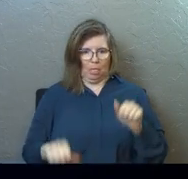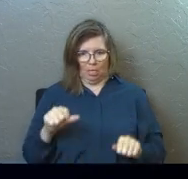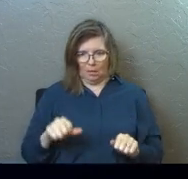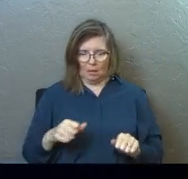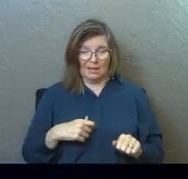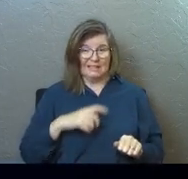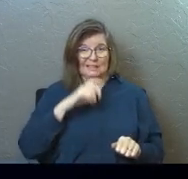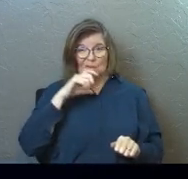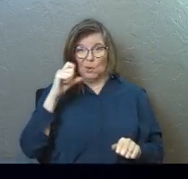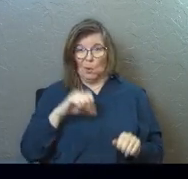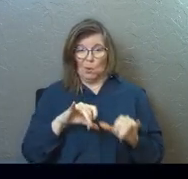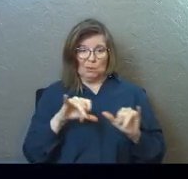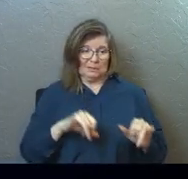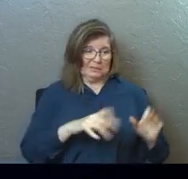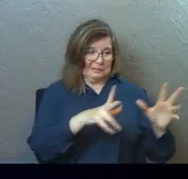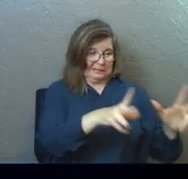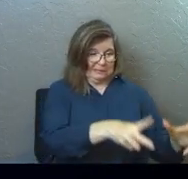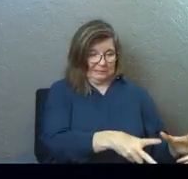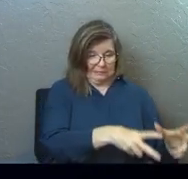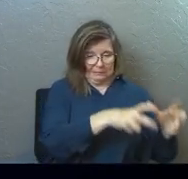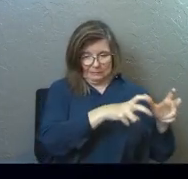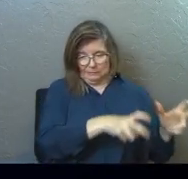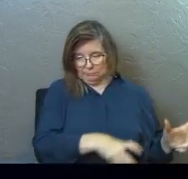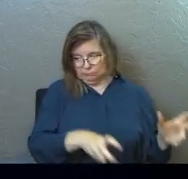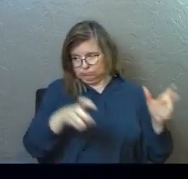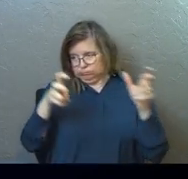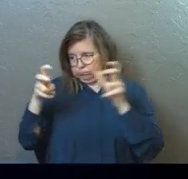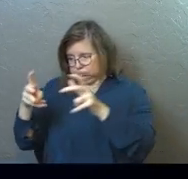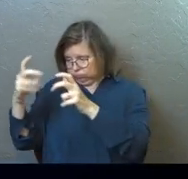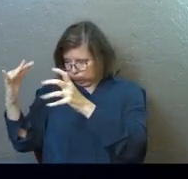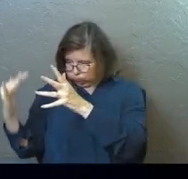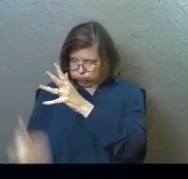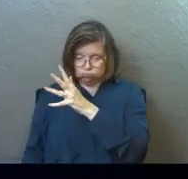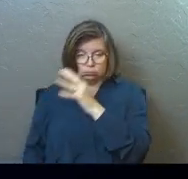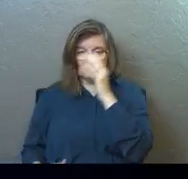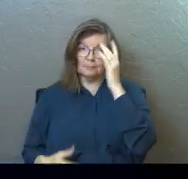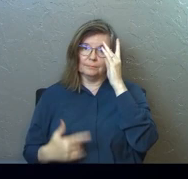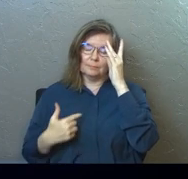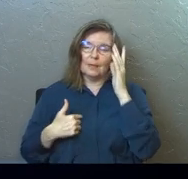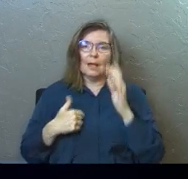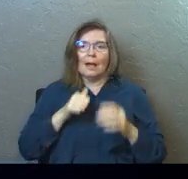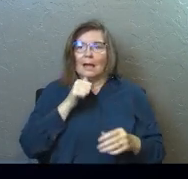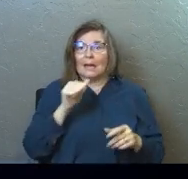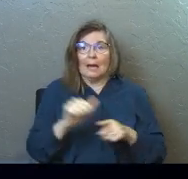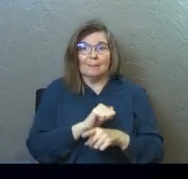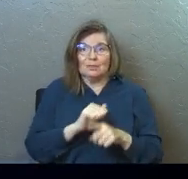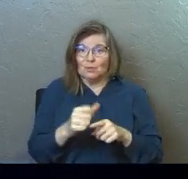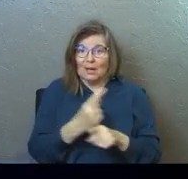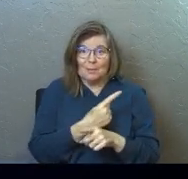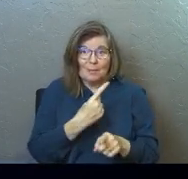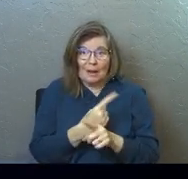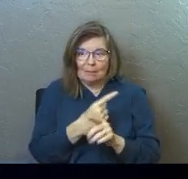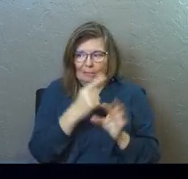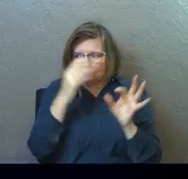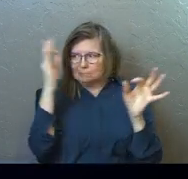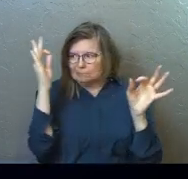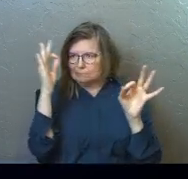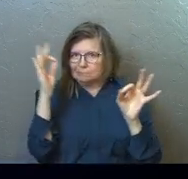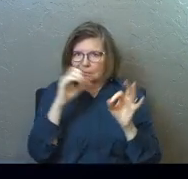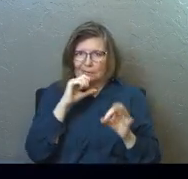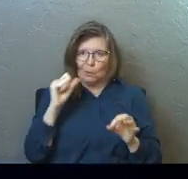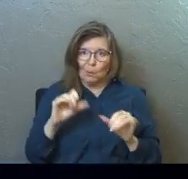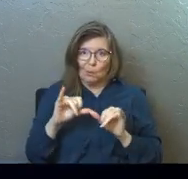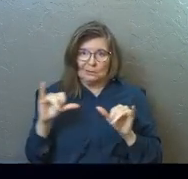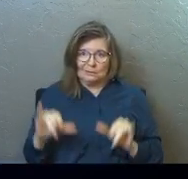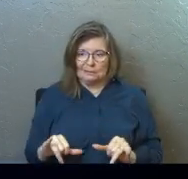is where it was going to go. And here's my list of excuses, right, for why I did it wrong. You see where I'm going. Like, I hadn't been trained properly in this old